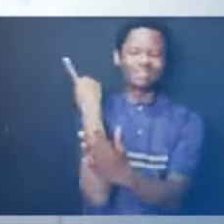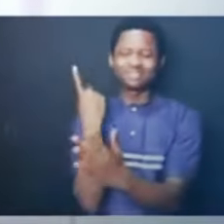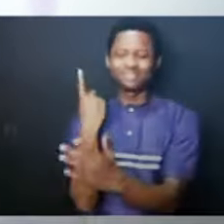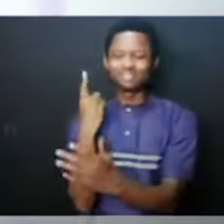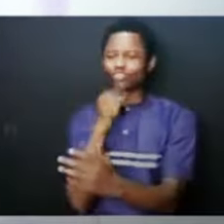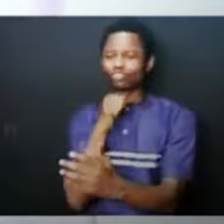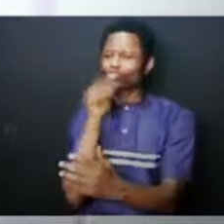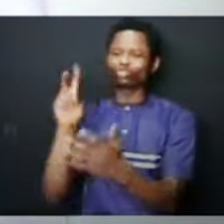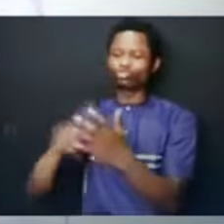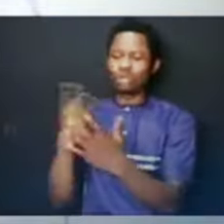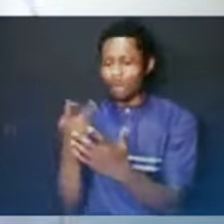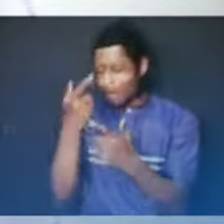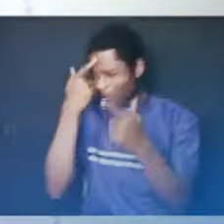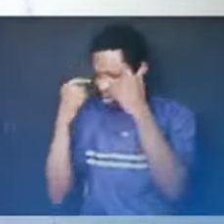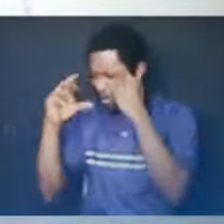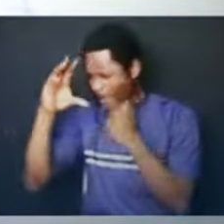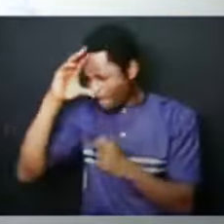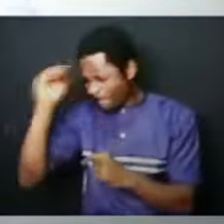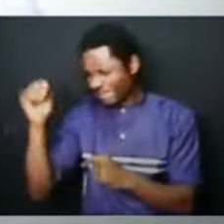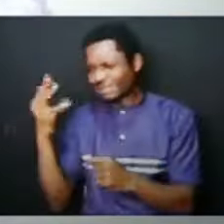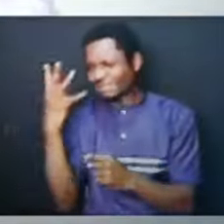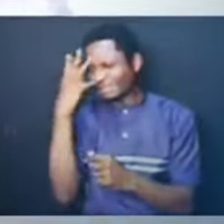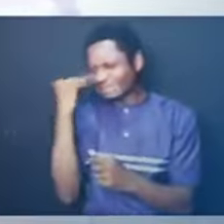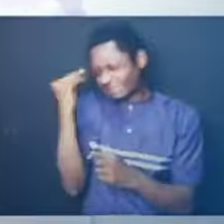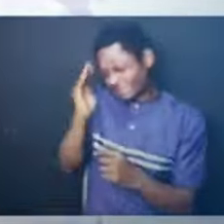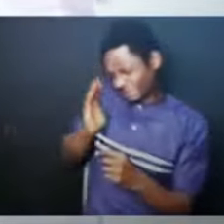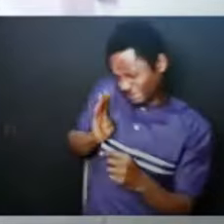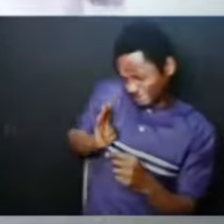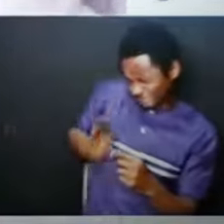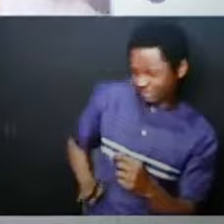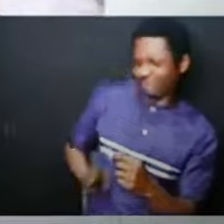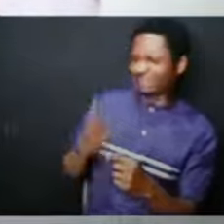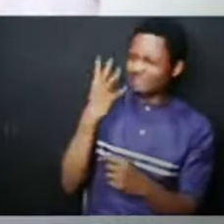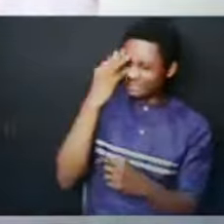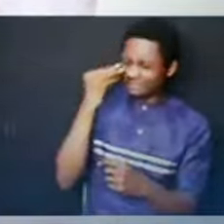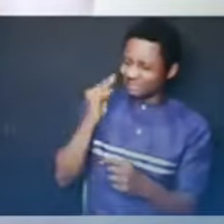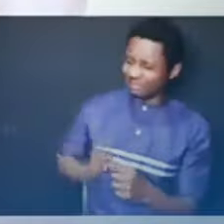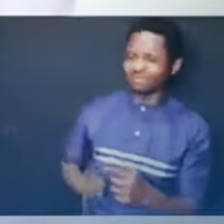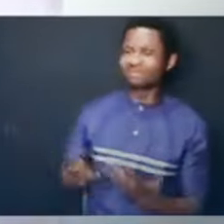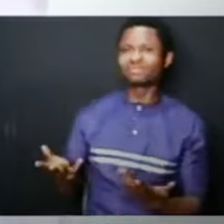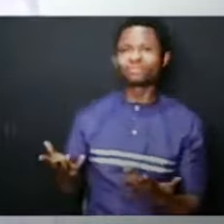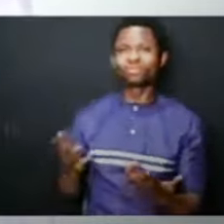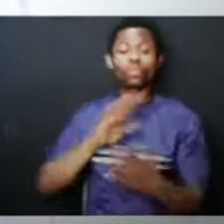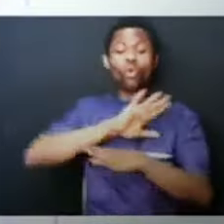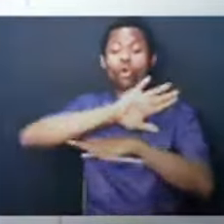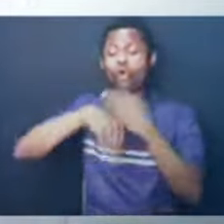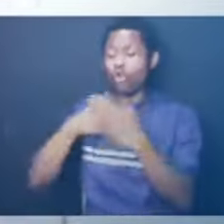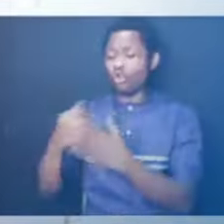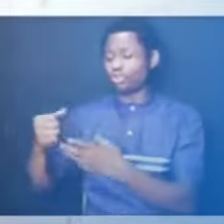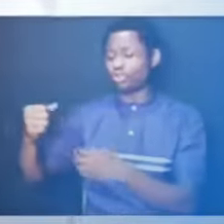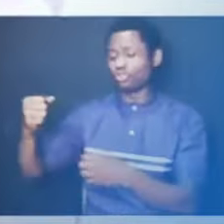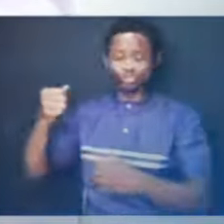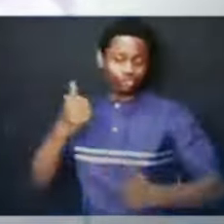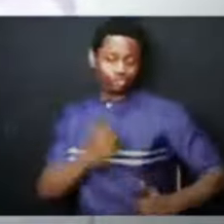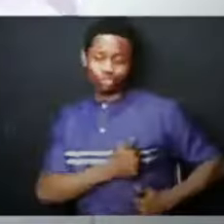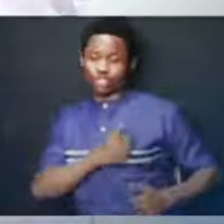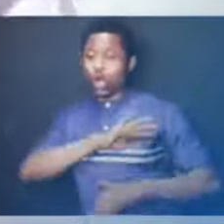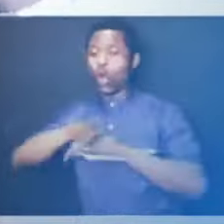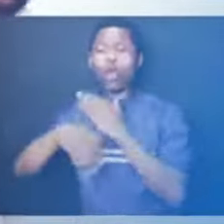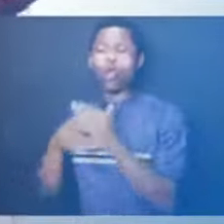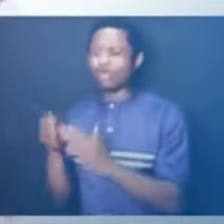because the man is sleeping. Deep sleep. Abner and all his guys were